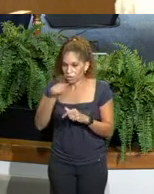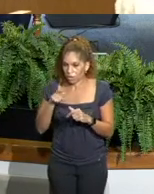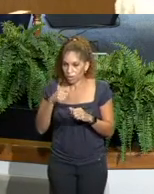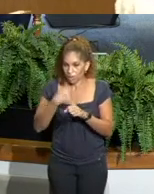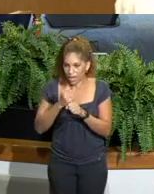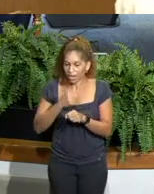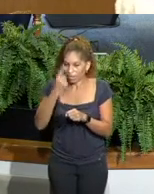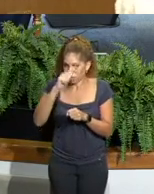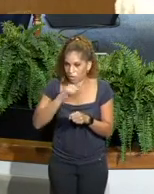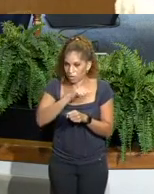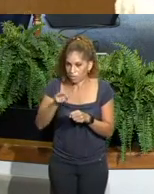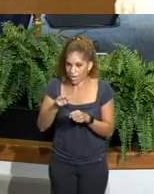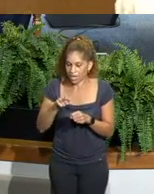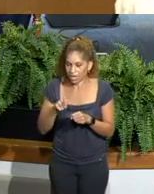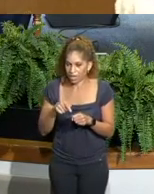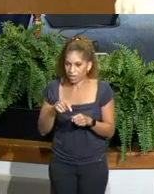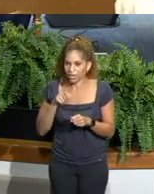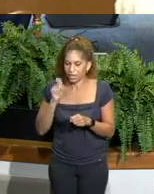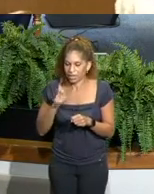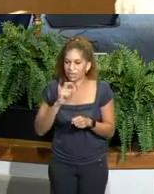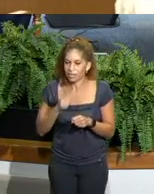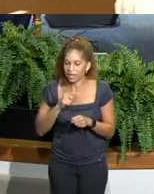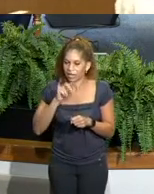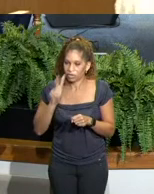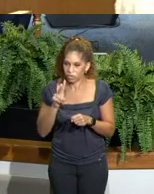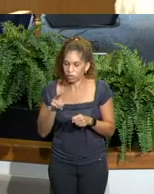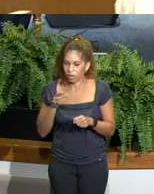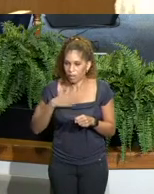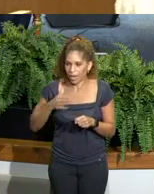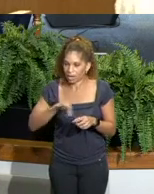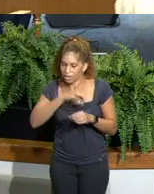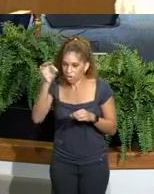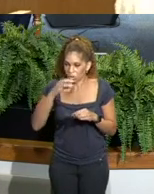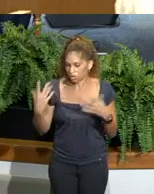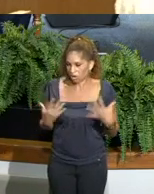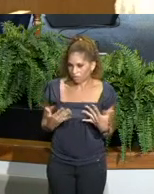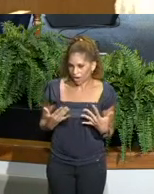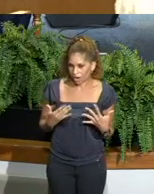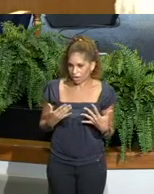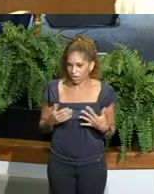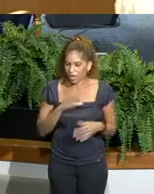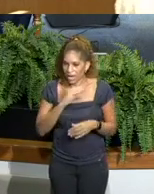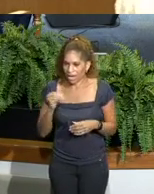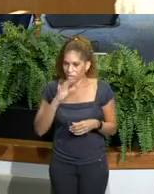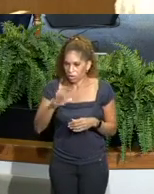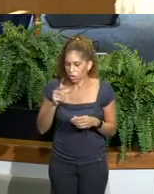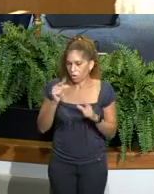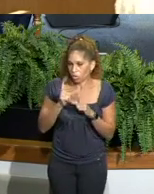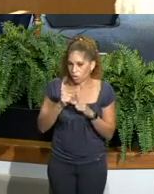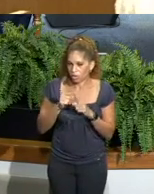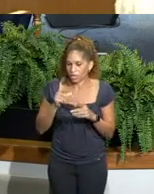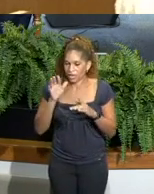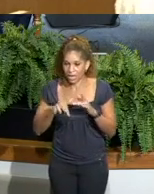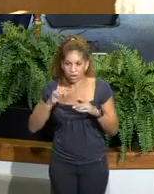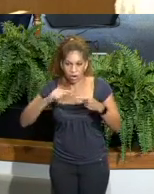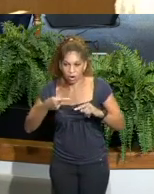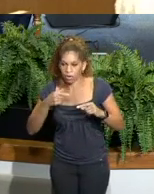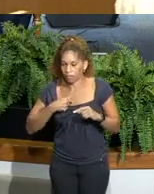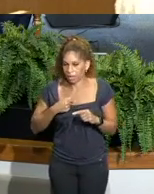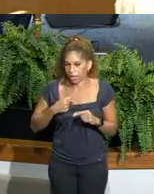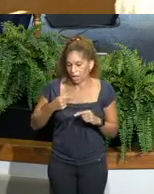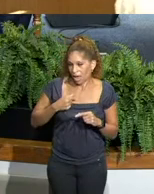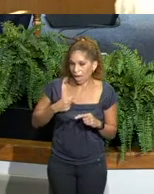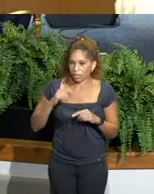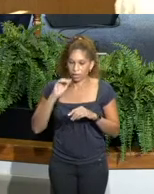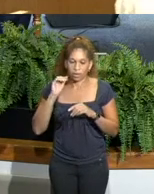my heart and you can't take it away. My soul's on fire and your word can't harm me, because I'm